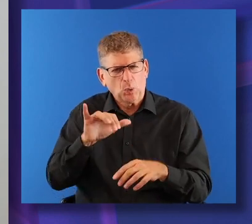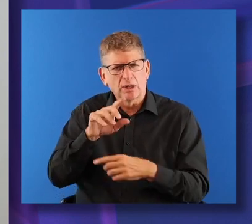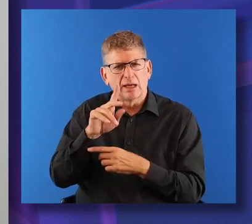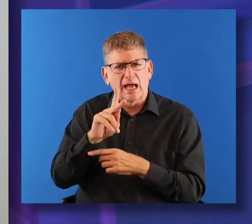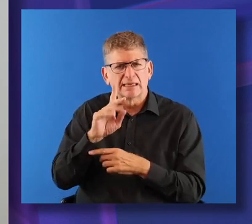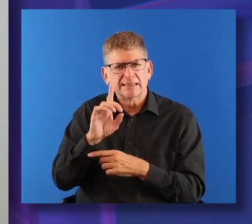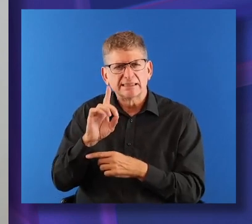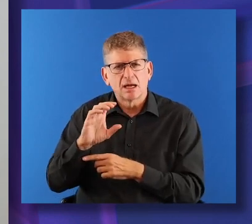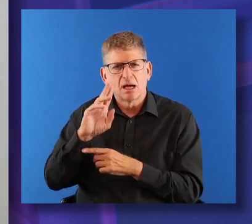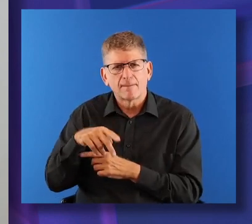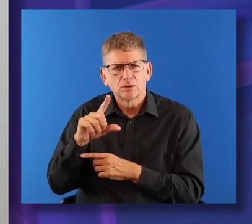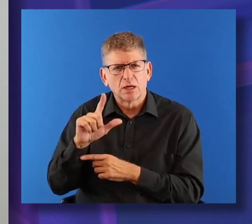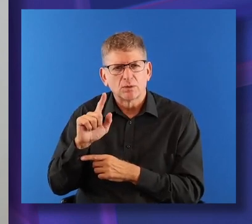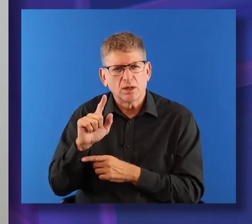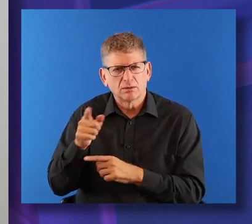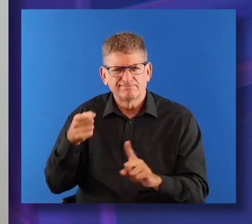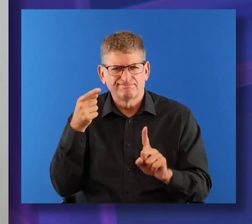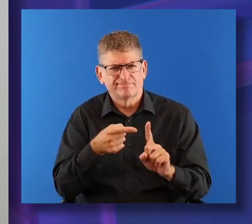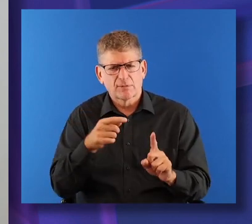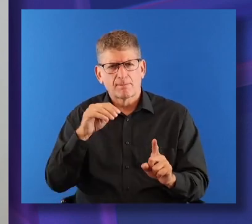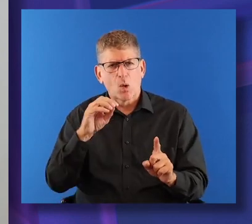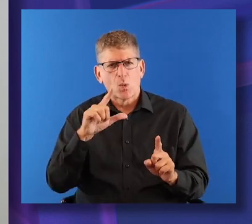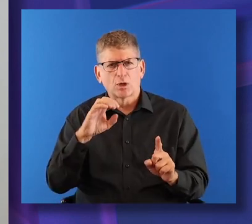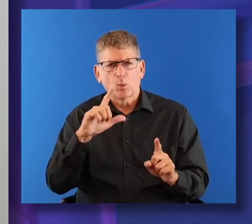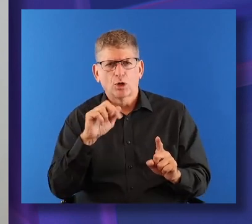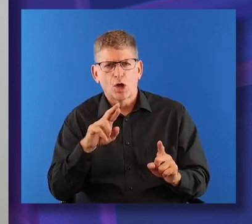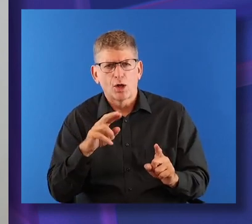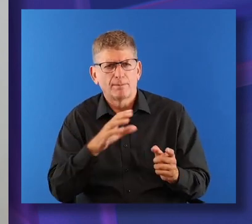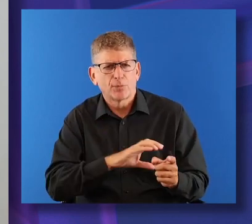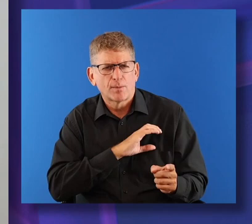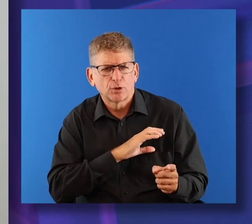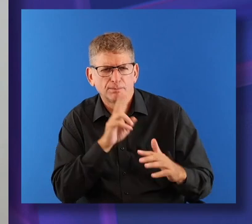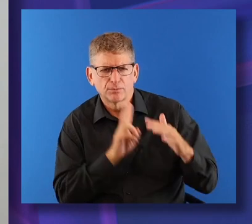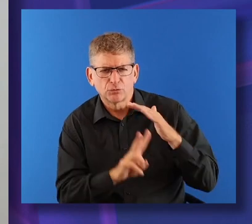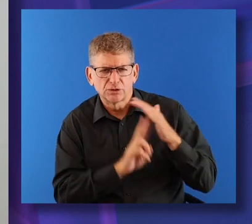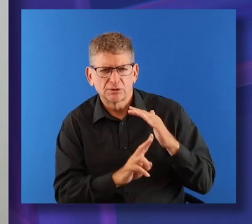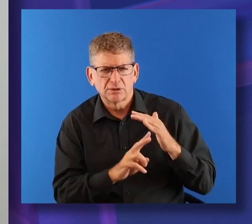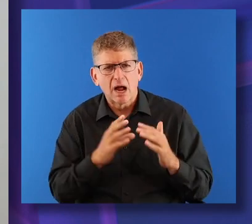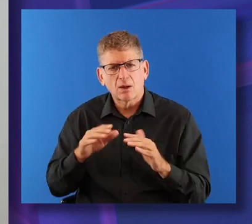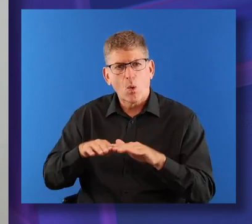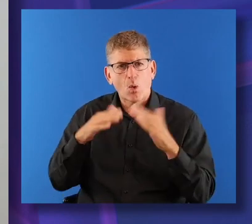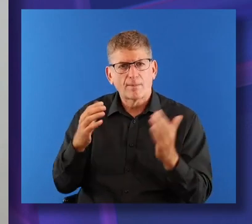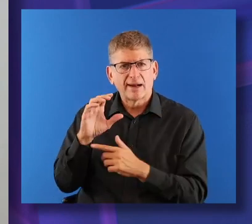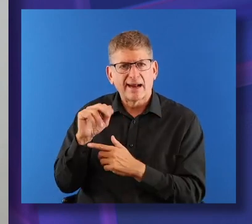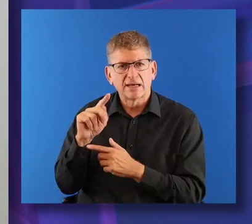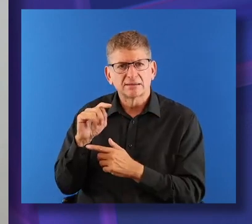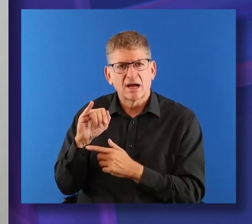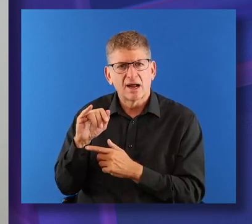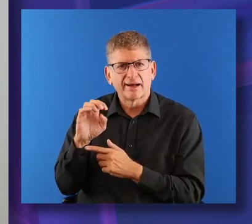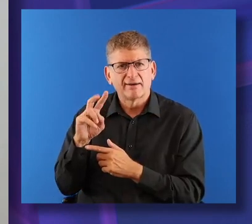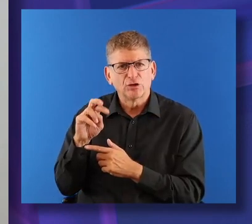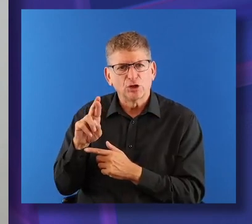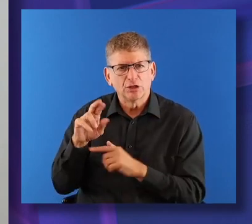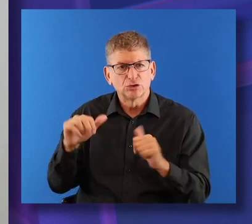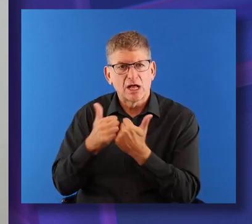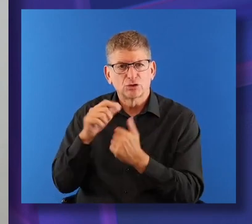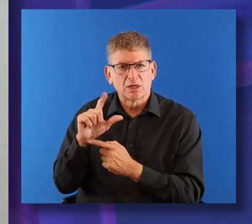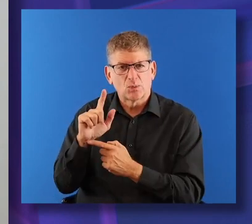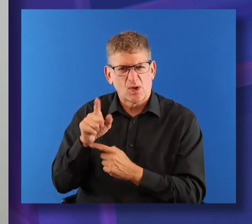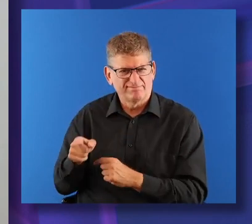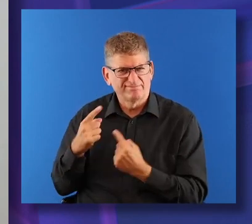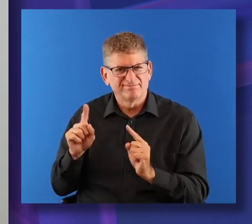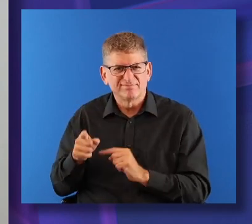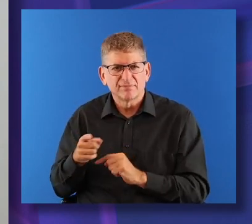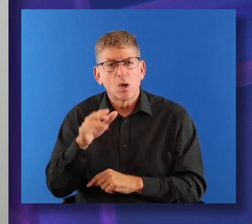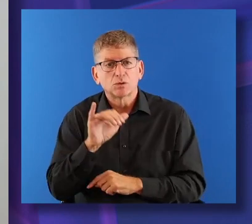Moreover, the inference of GraphFormer just involves the feed-forward process of a neural network, which is very efficient and can fit